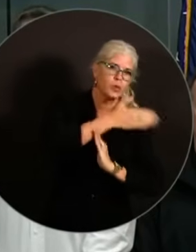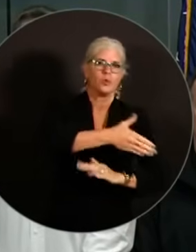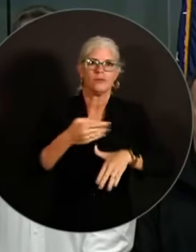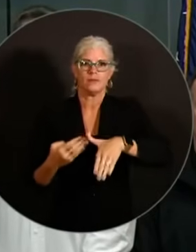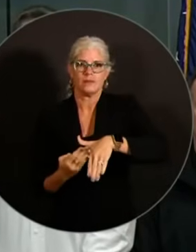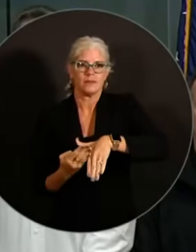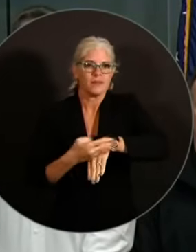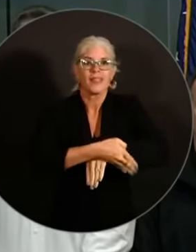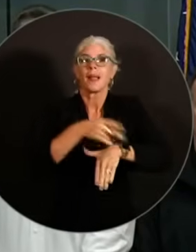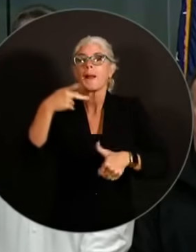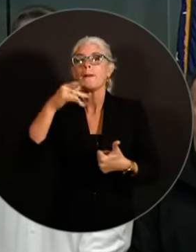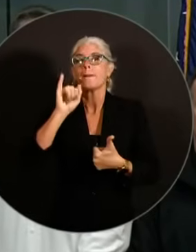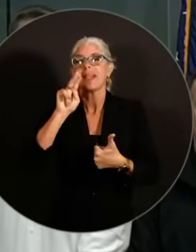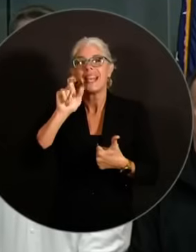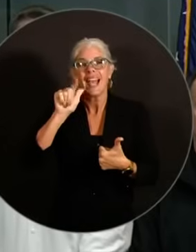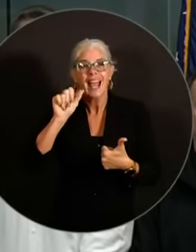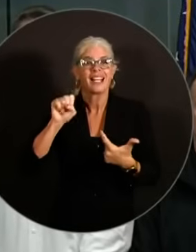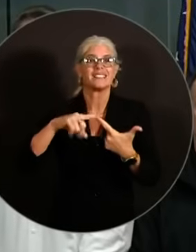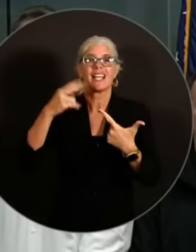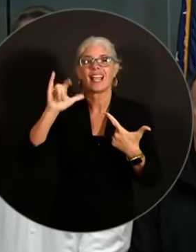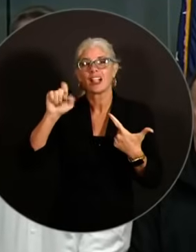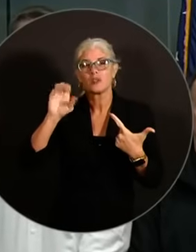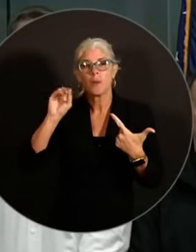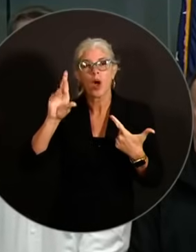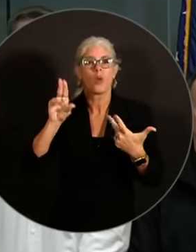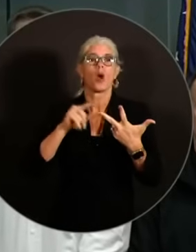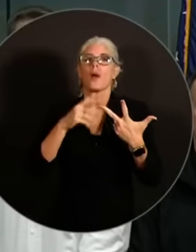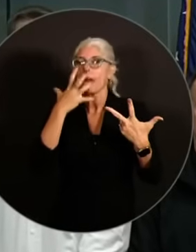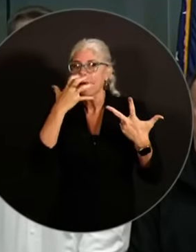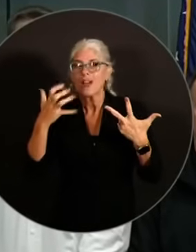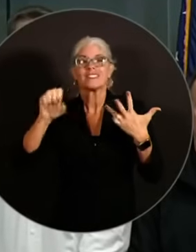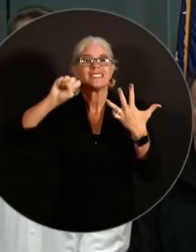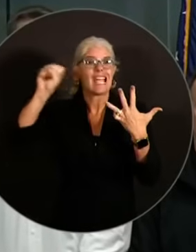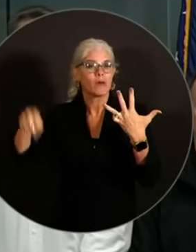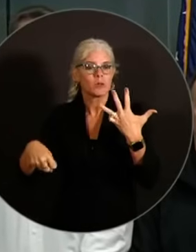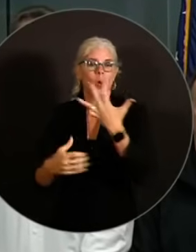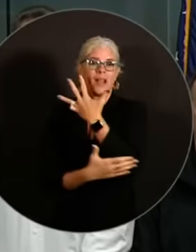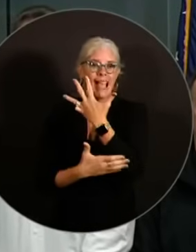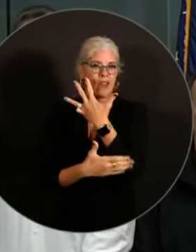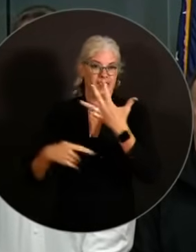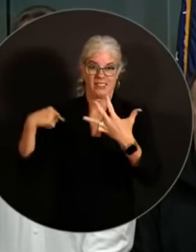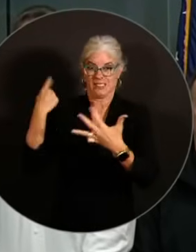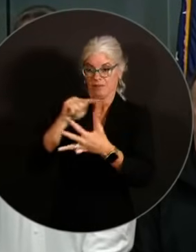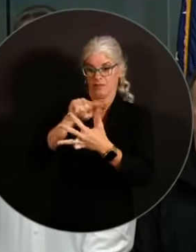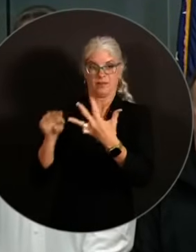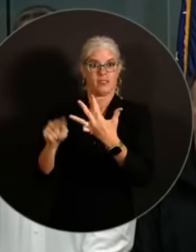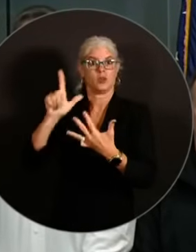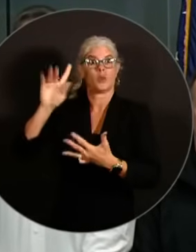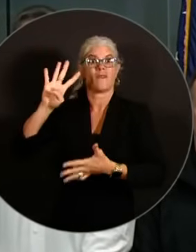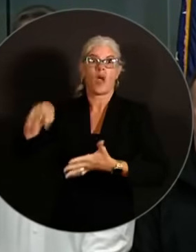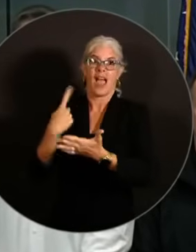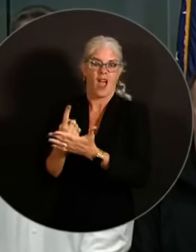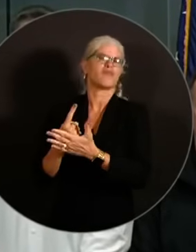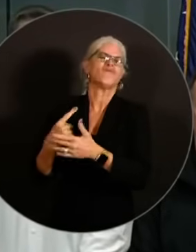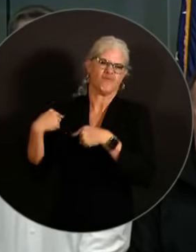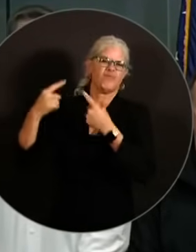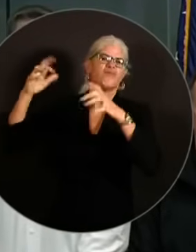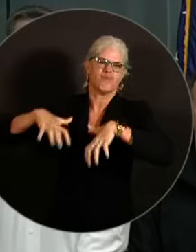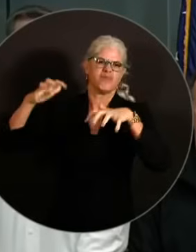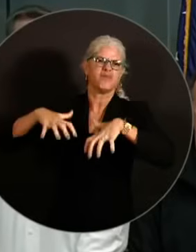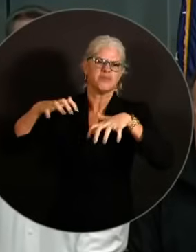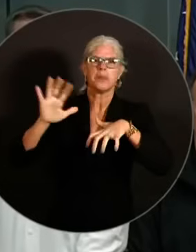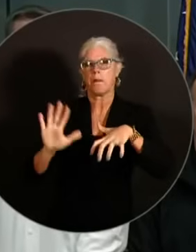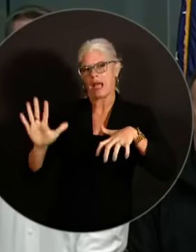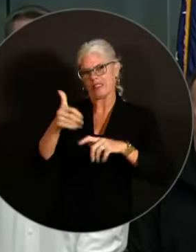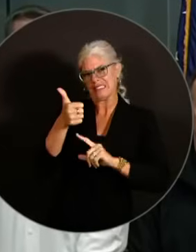Pinellas, Hillsborough, Manatee, and Sarasota counties. Over the last 24 hours, heavy rainfall totals upwards of 10 to